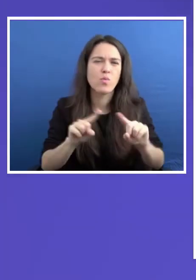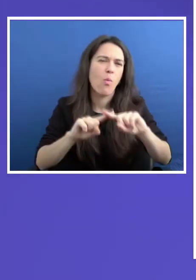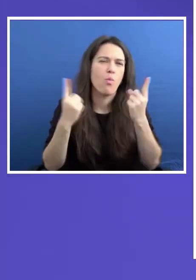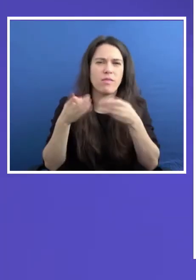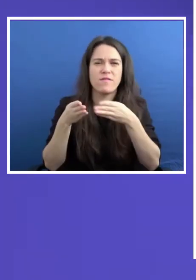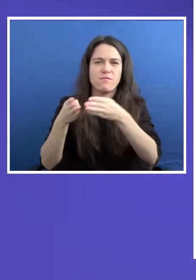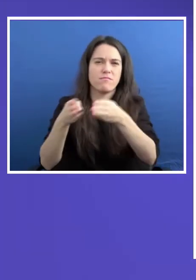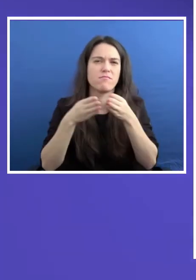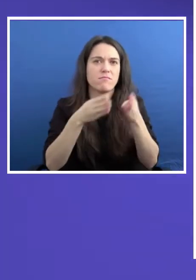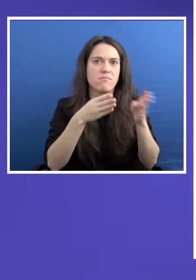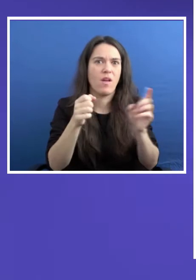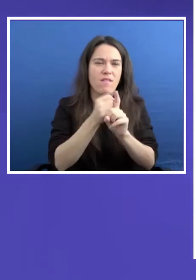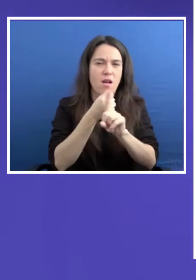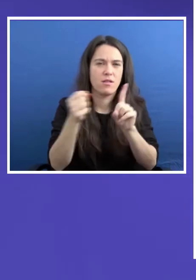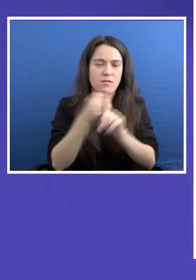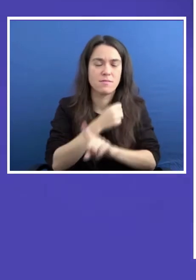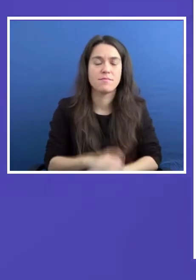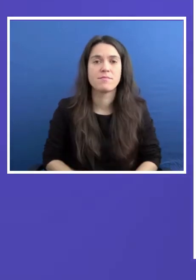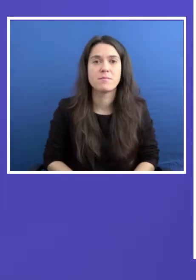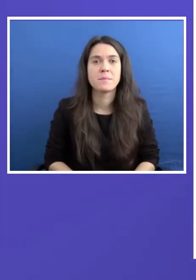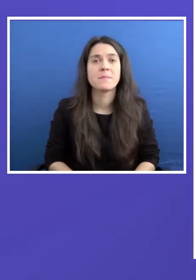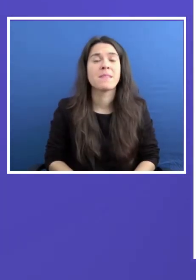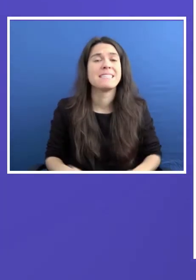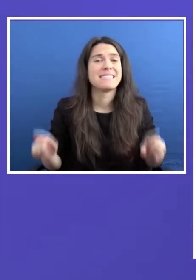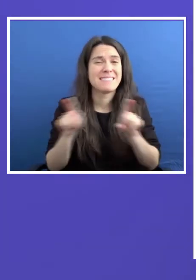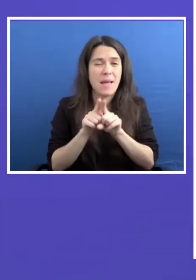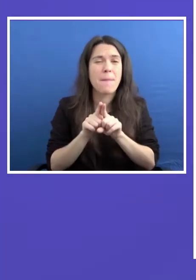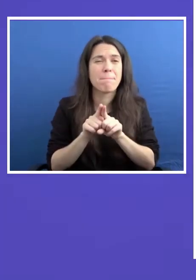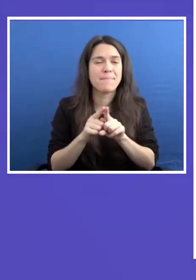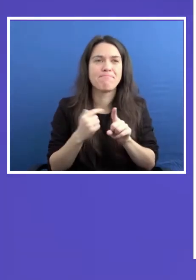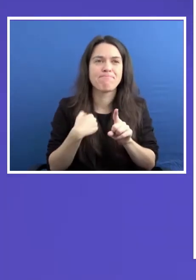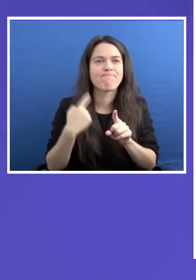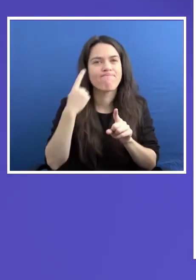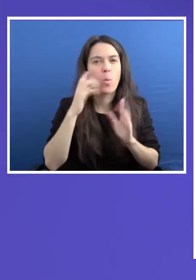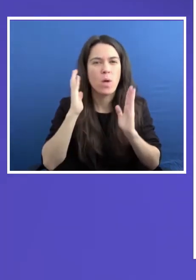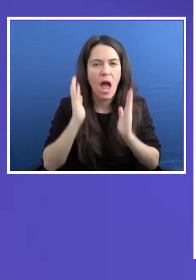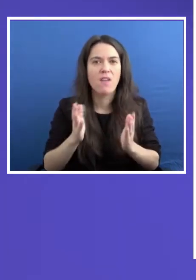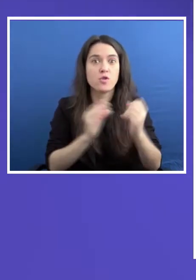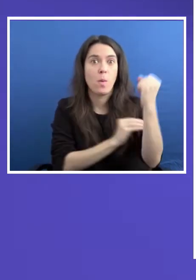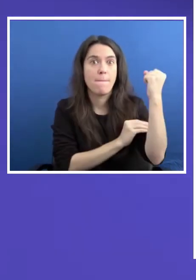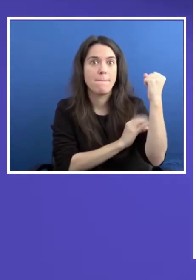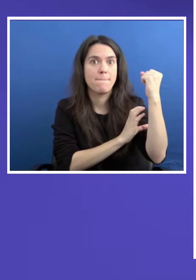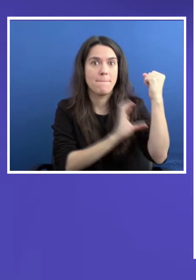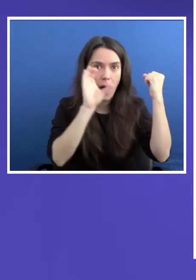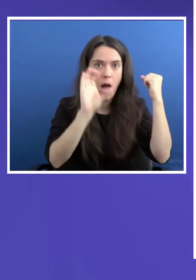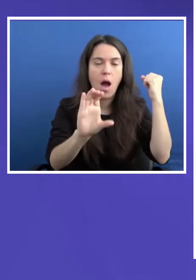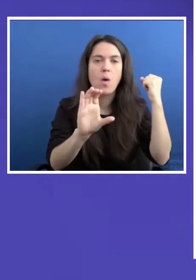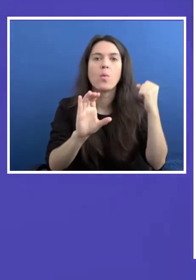same time, we need to empower and ensure